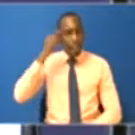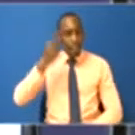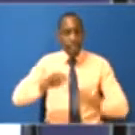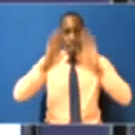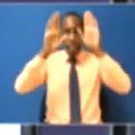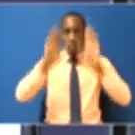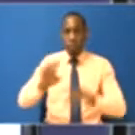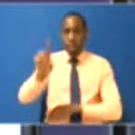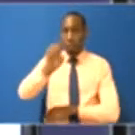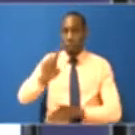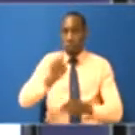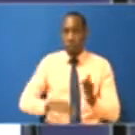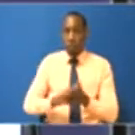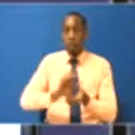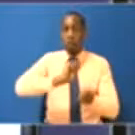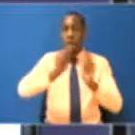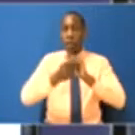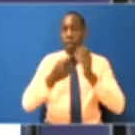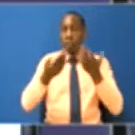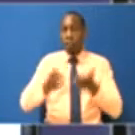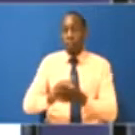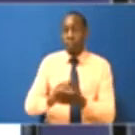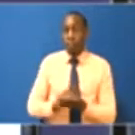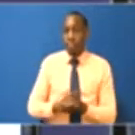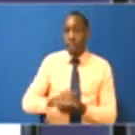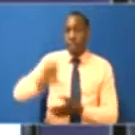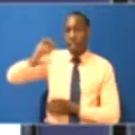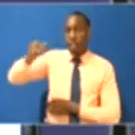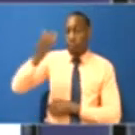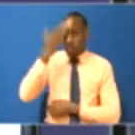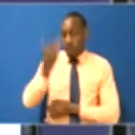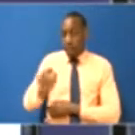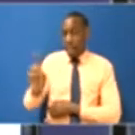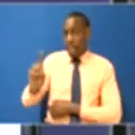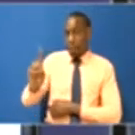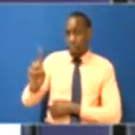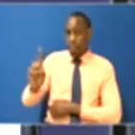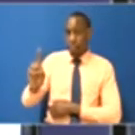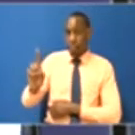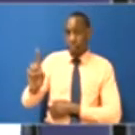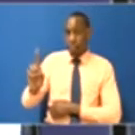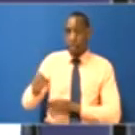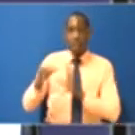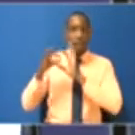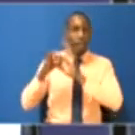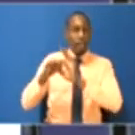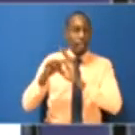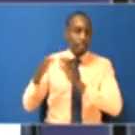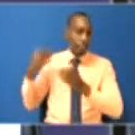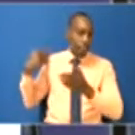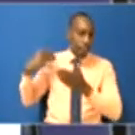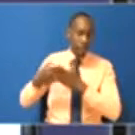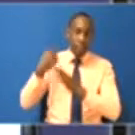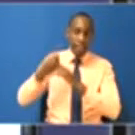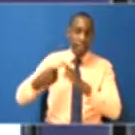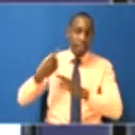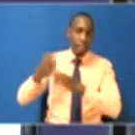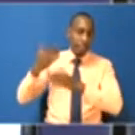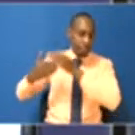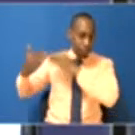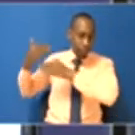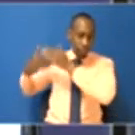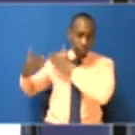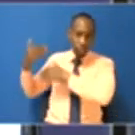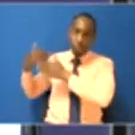crucial question is how do you transform the culture because nairobi has a culture dating back many years